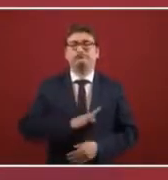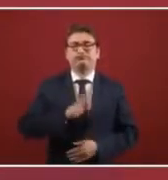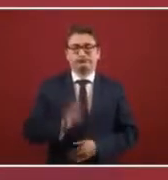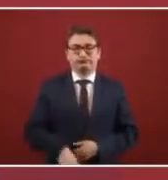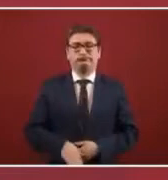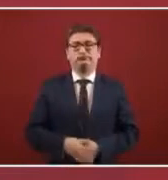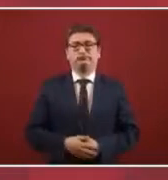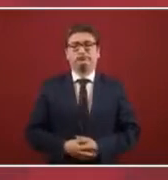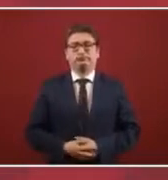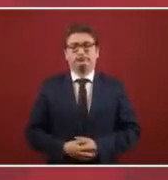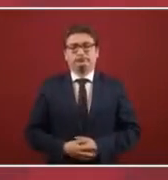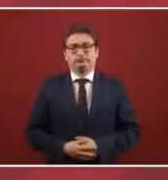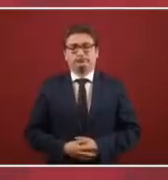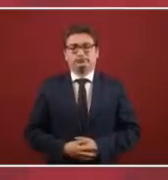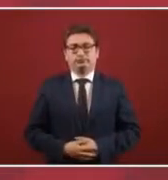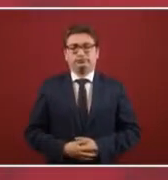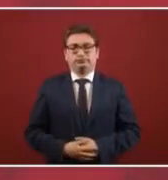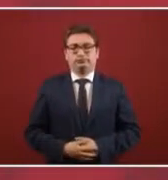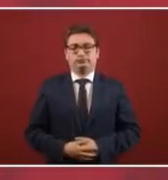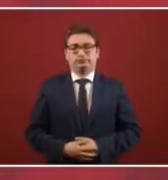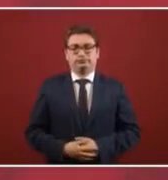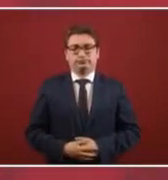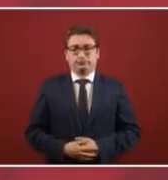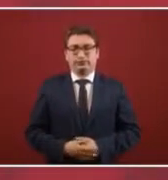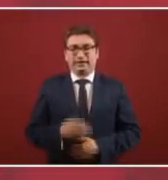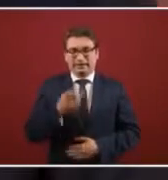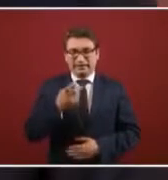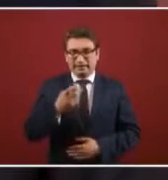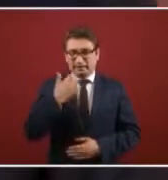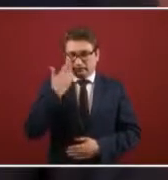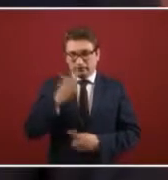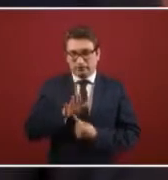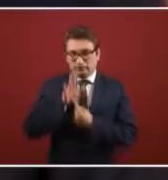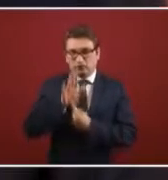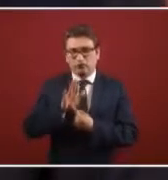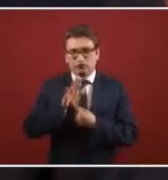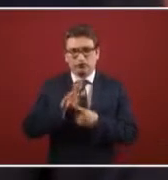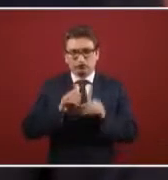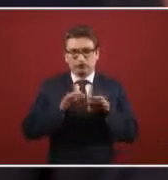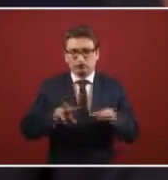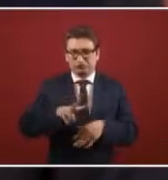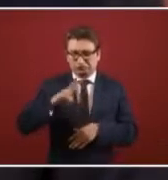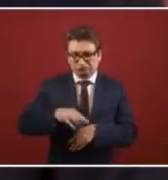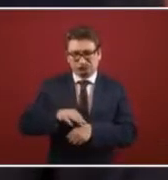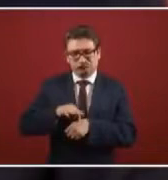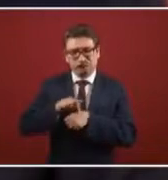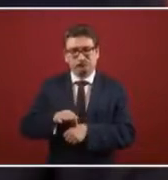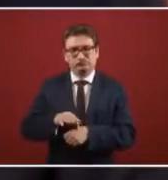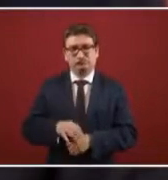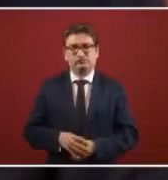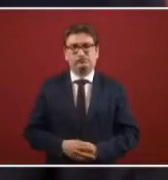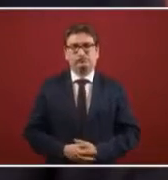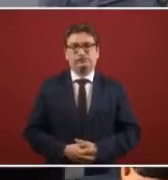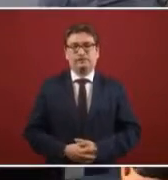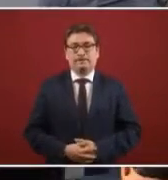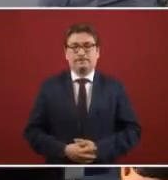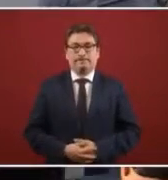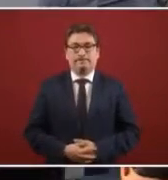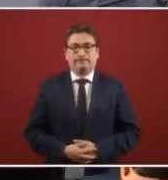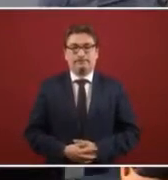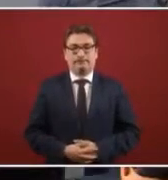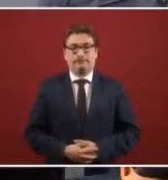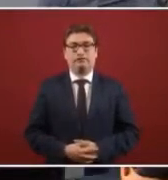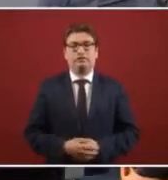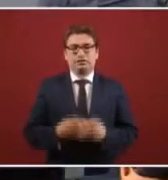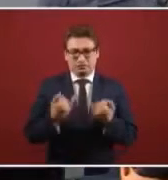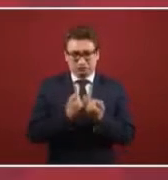they die. Eso quiero, That's what I want. esa otra realidad. That's the other reality. Y las